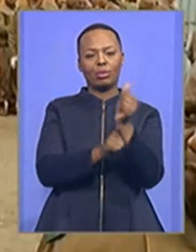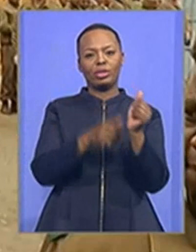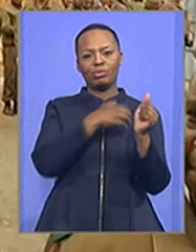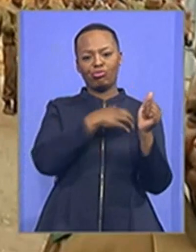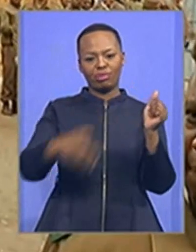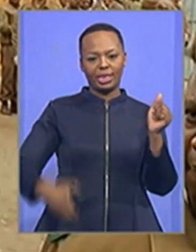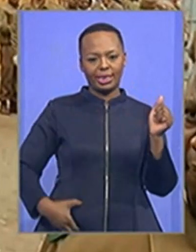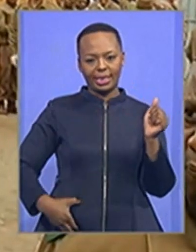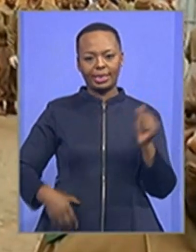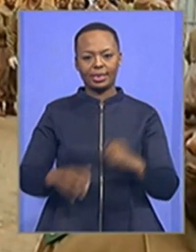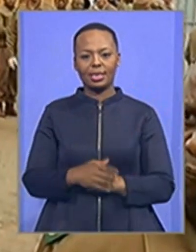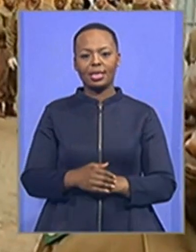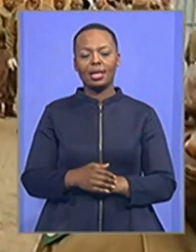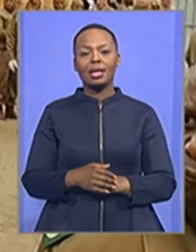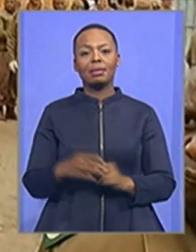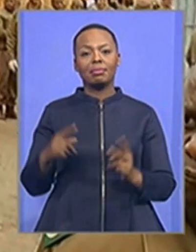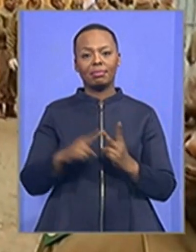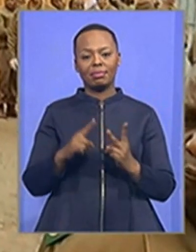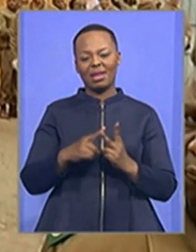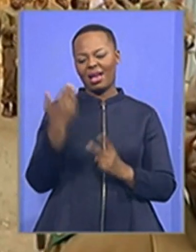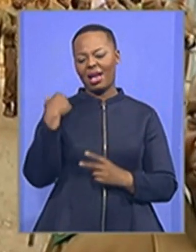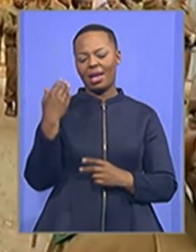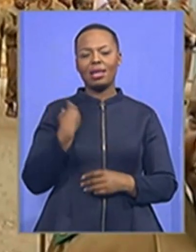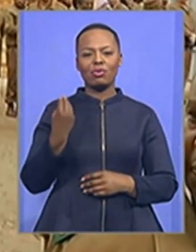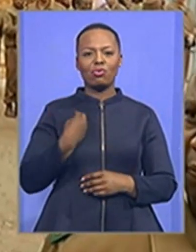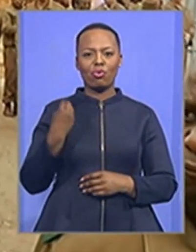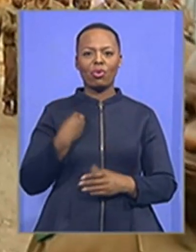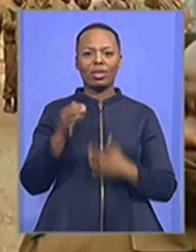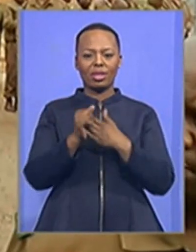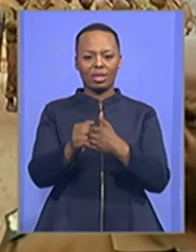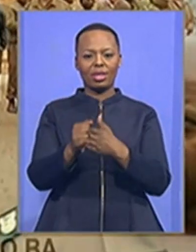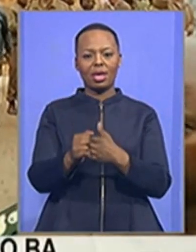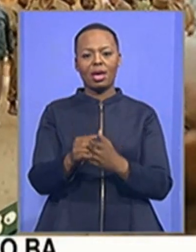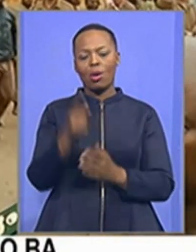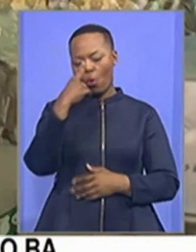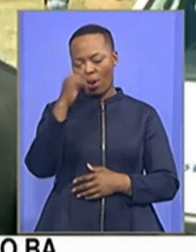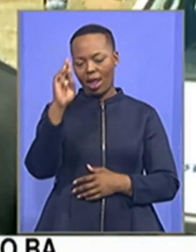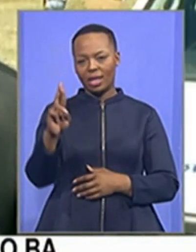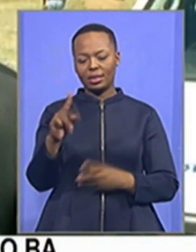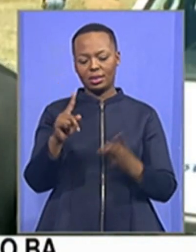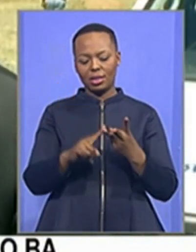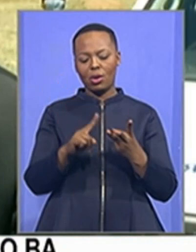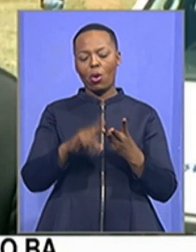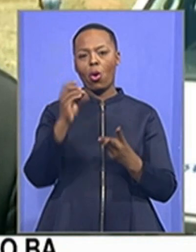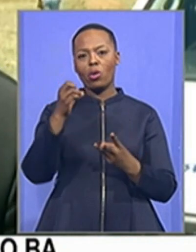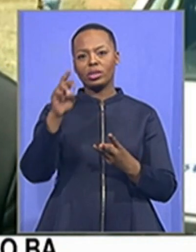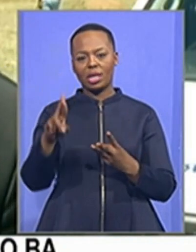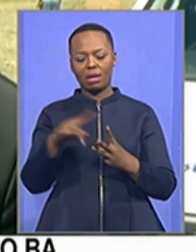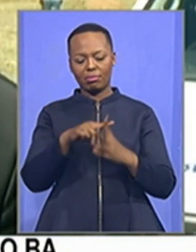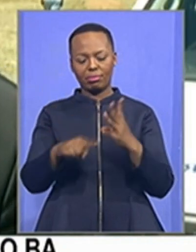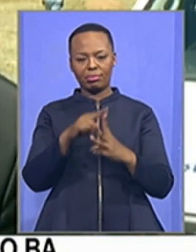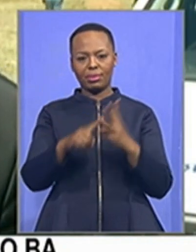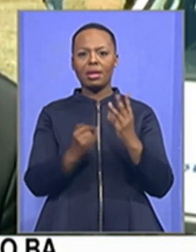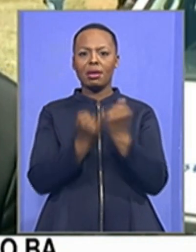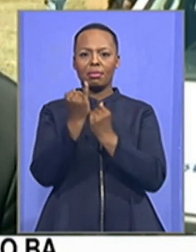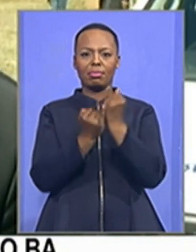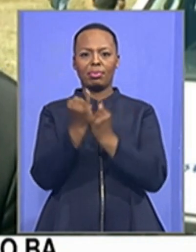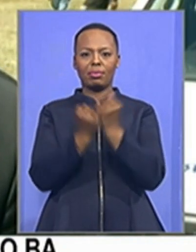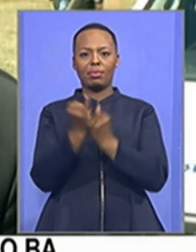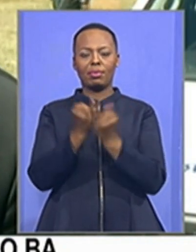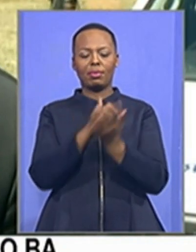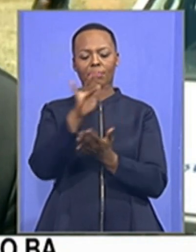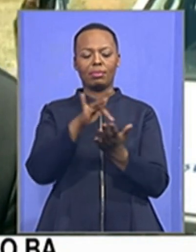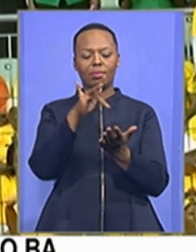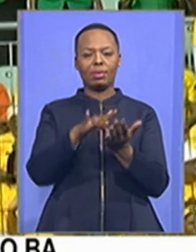mokgatlo moetapele wa peleng wa liki ya baso ba ANC Ronald Lamola le Oscar Mabuyane le bona ba nyaka moshomo wa motlatsa MoPresidente